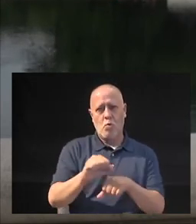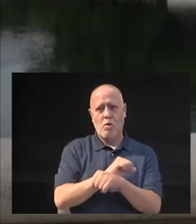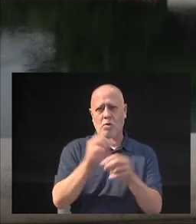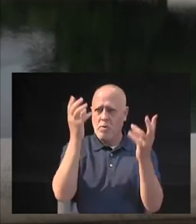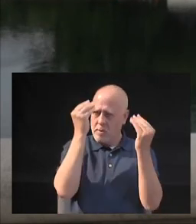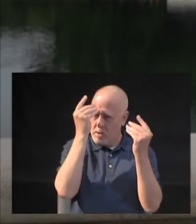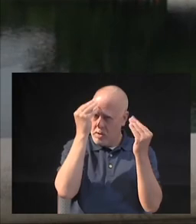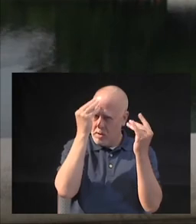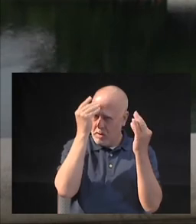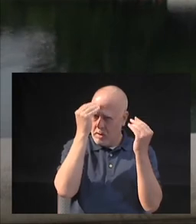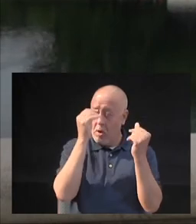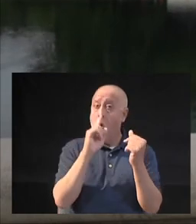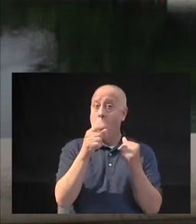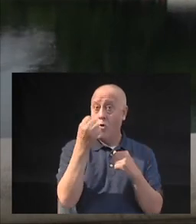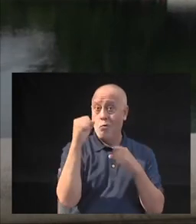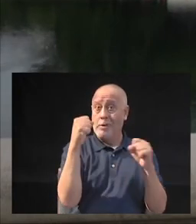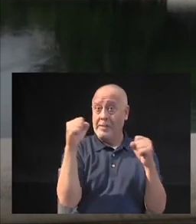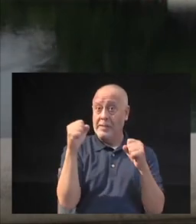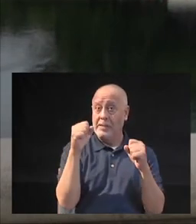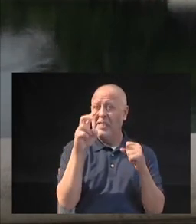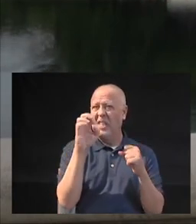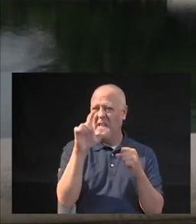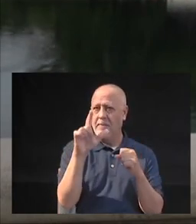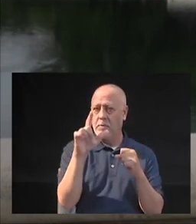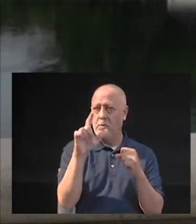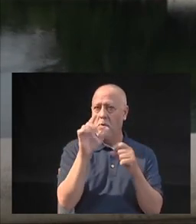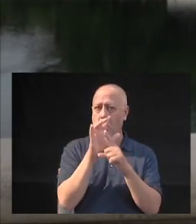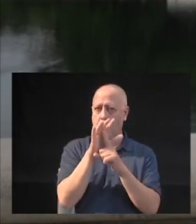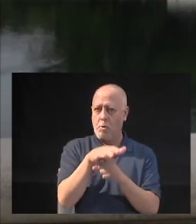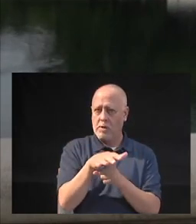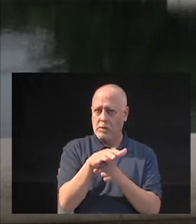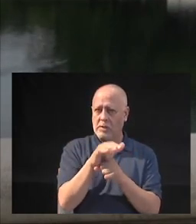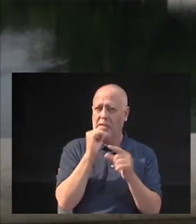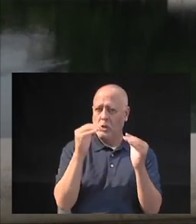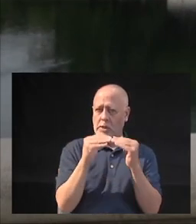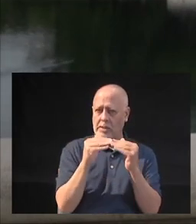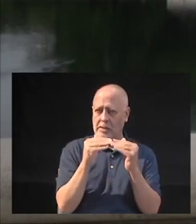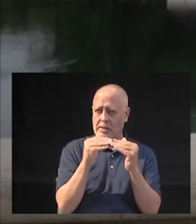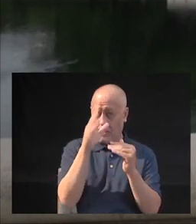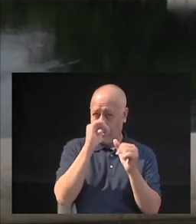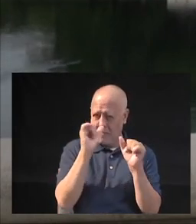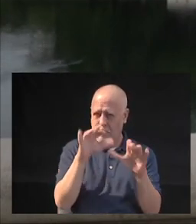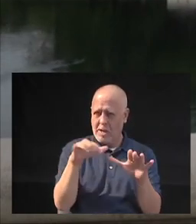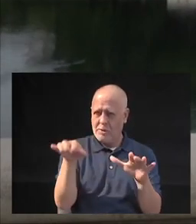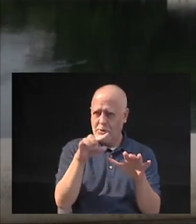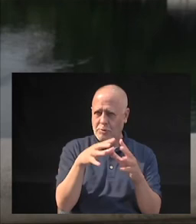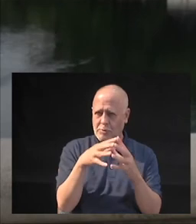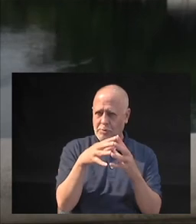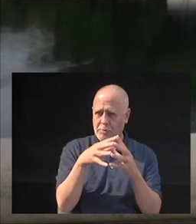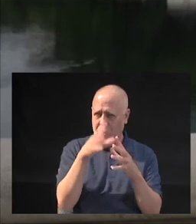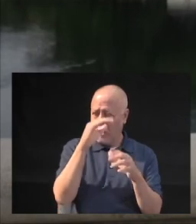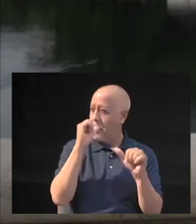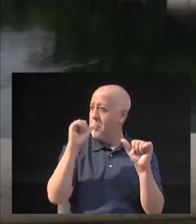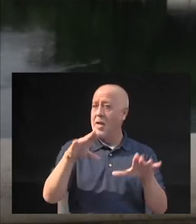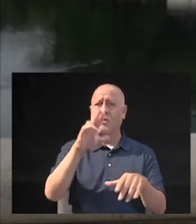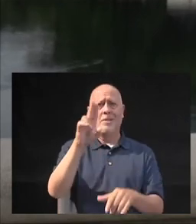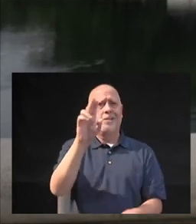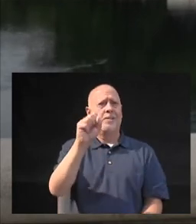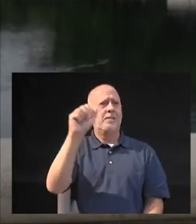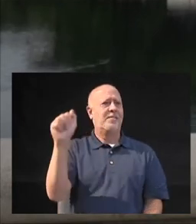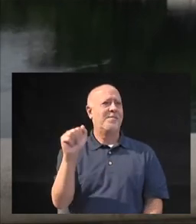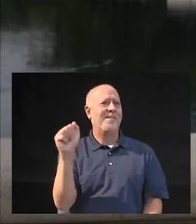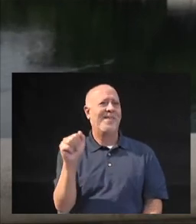think about, are you resisting evil, injustice, and oppression? And God bless you. And God bless the United States of